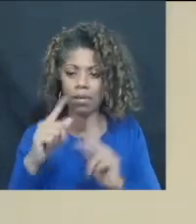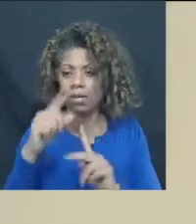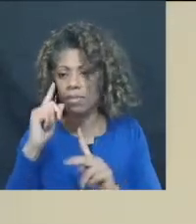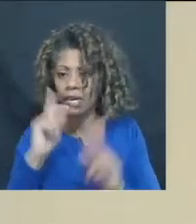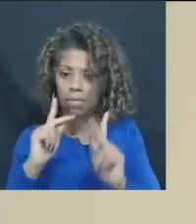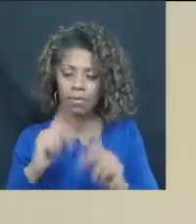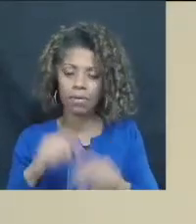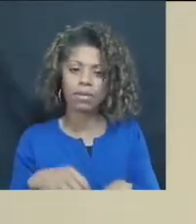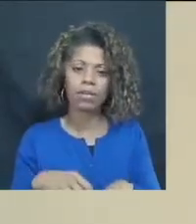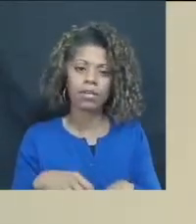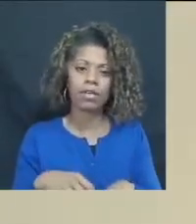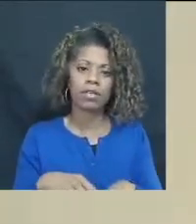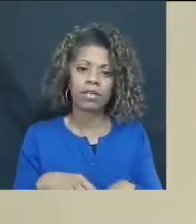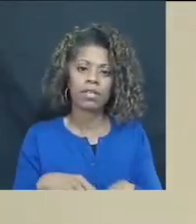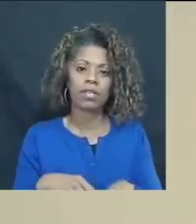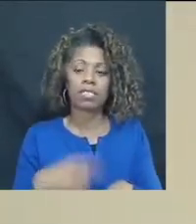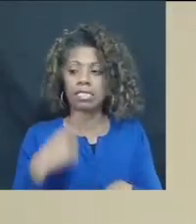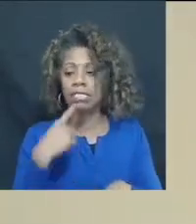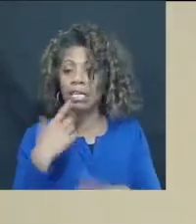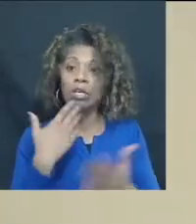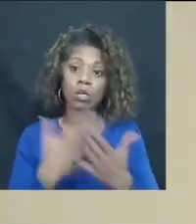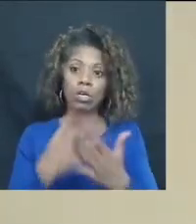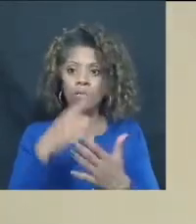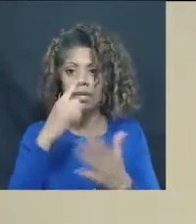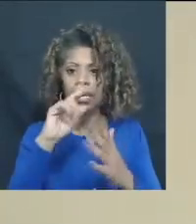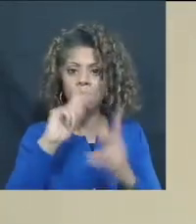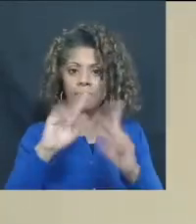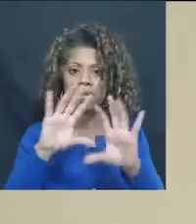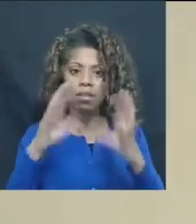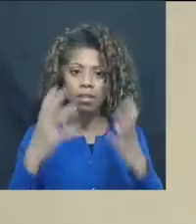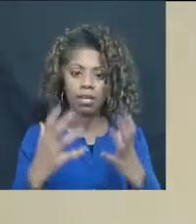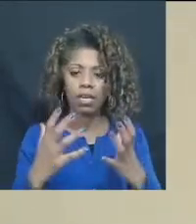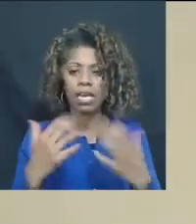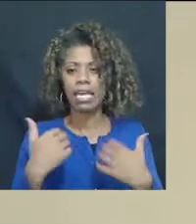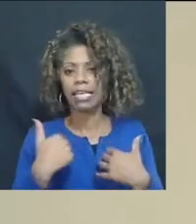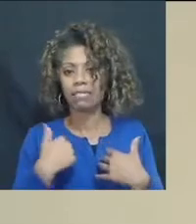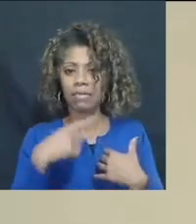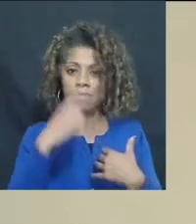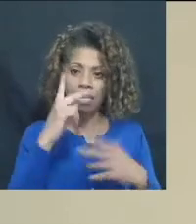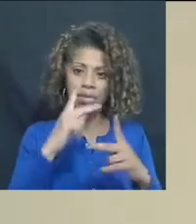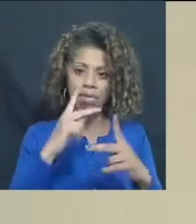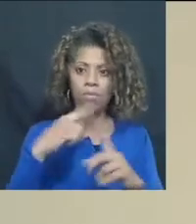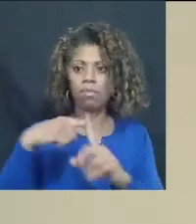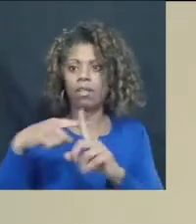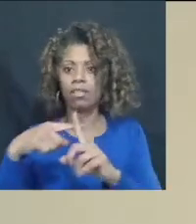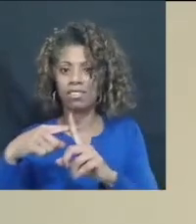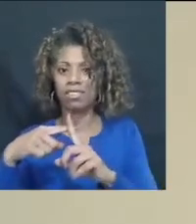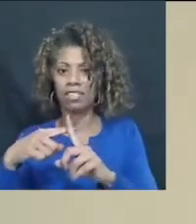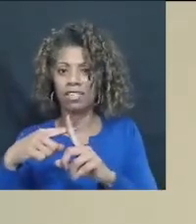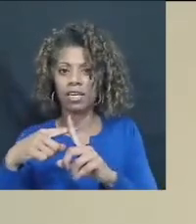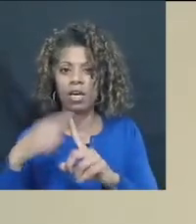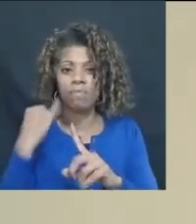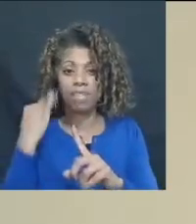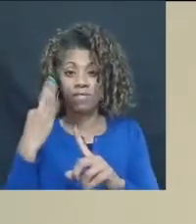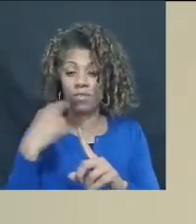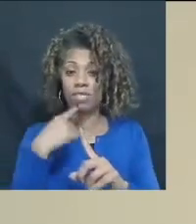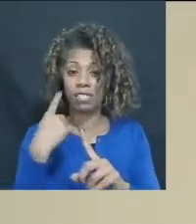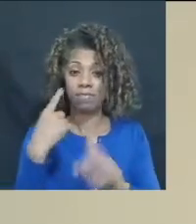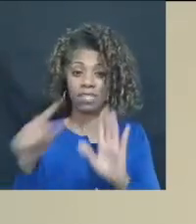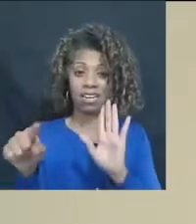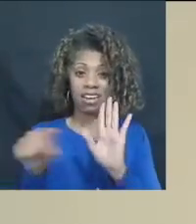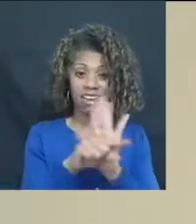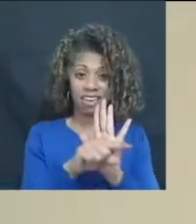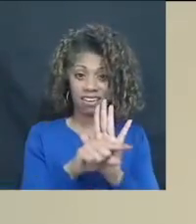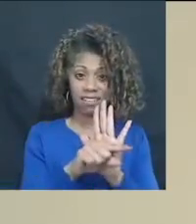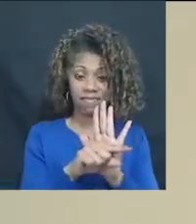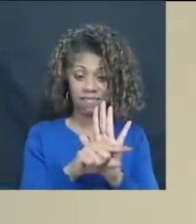about Black people as a whole has to come with some caveat or some condition. But when you say something negative about Black people, it's a full sentence, full stop,